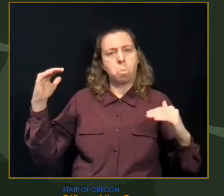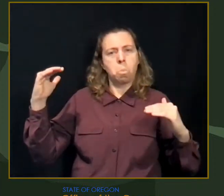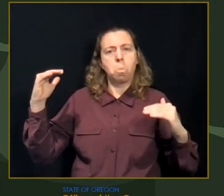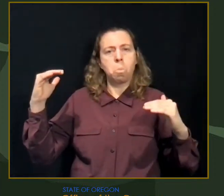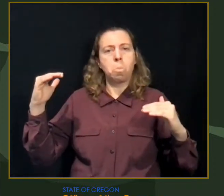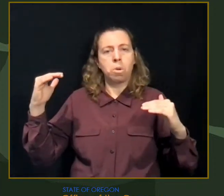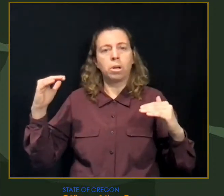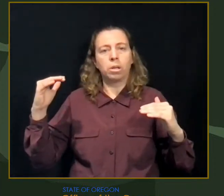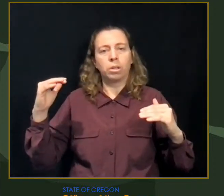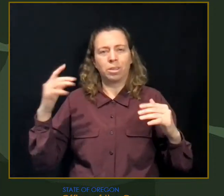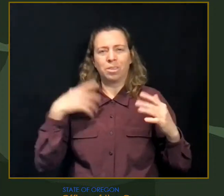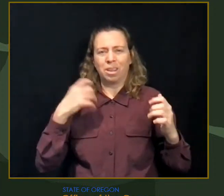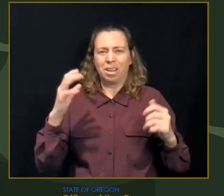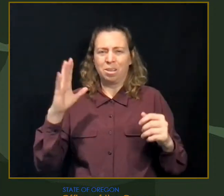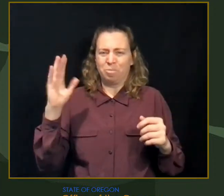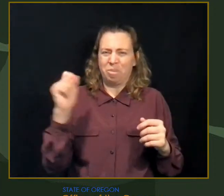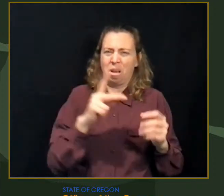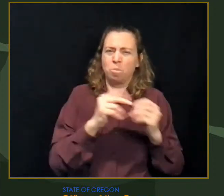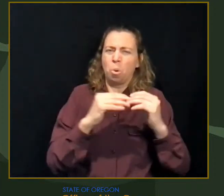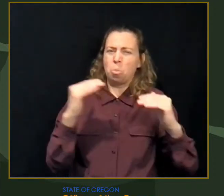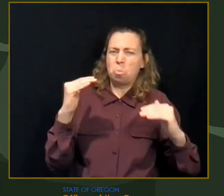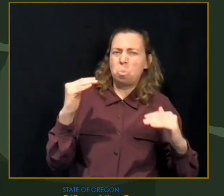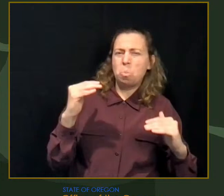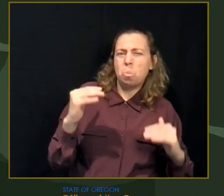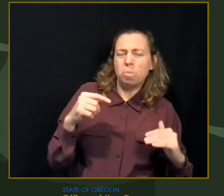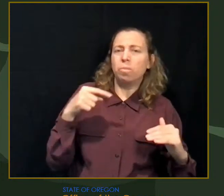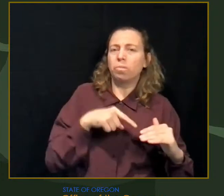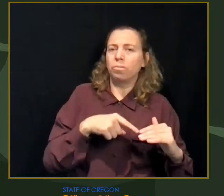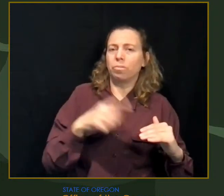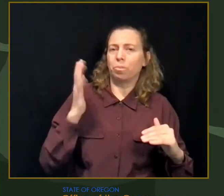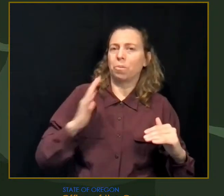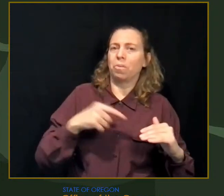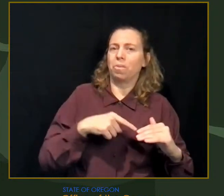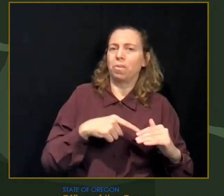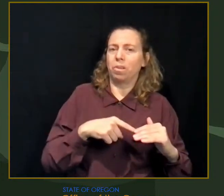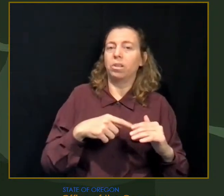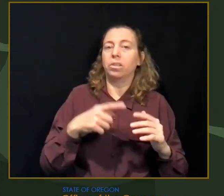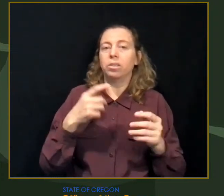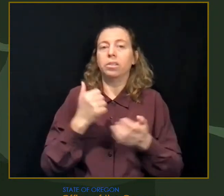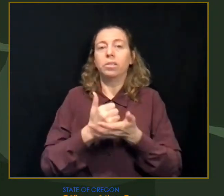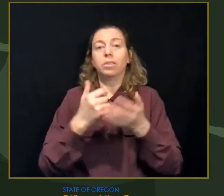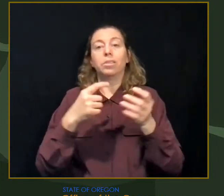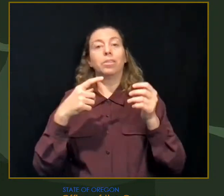the state that's most impacted by this disease. And together we can do that.